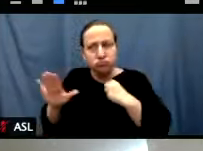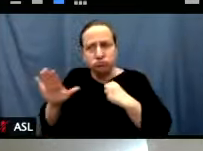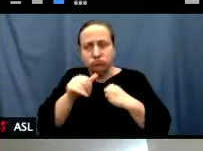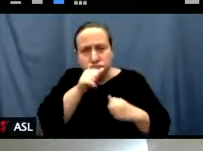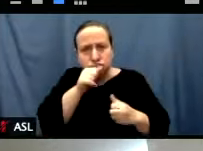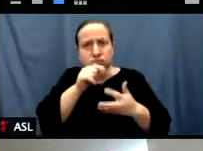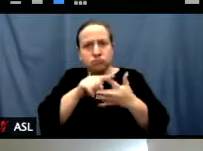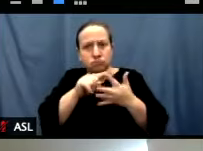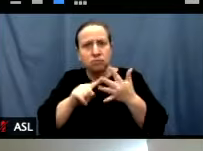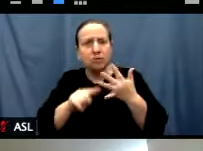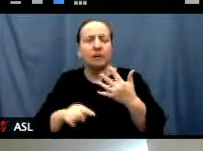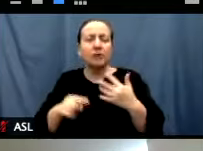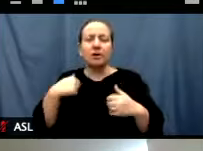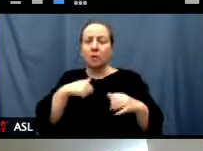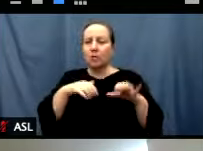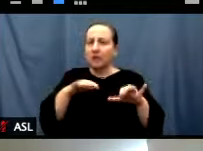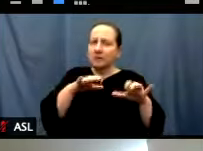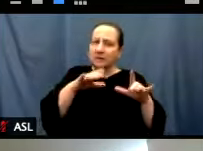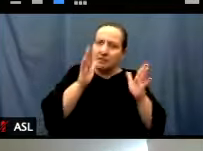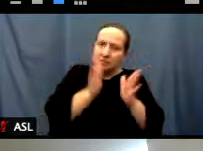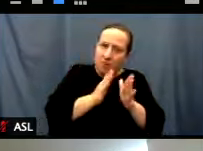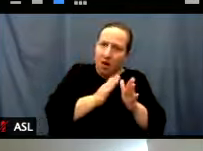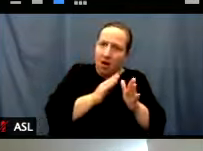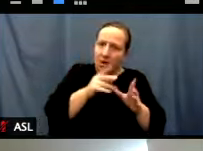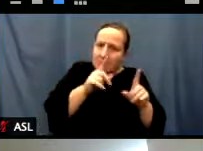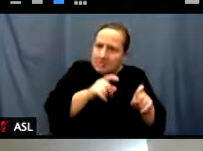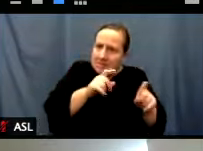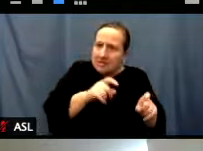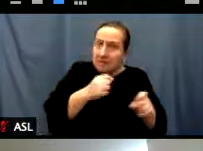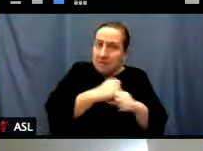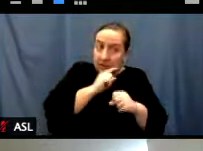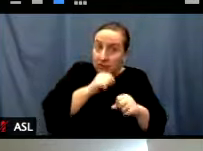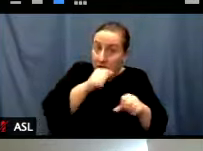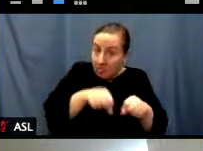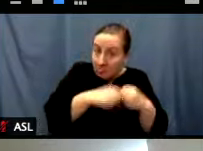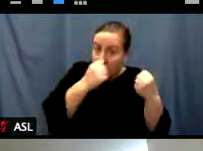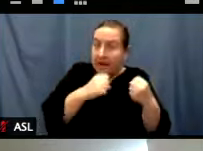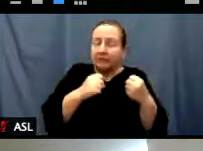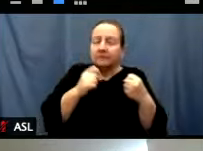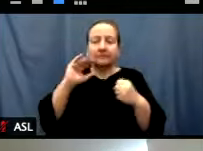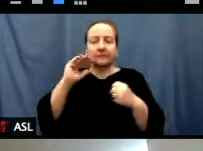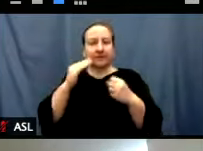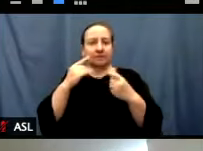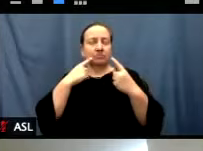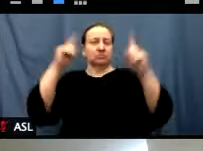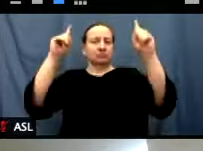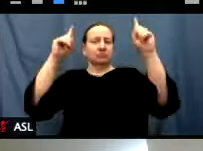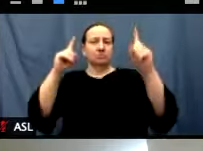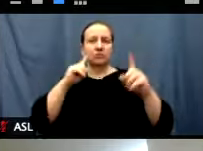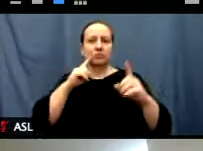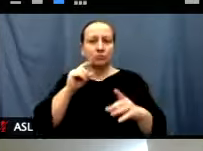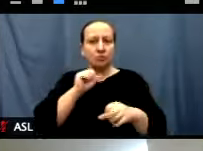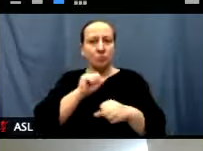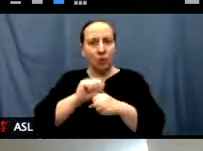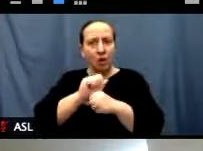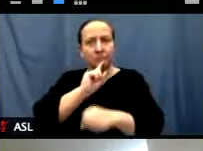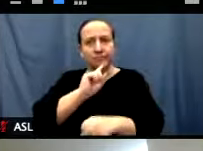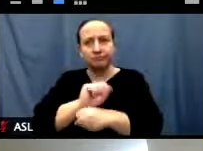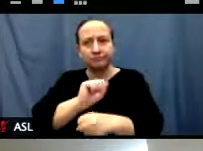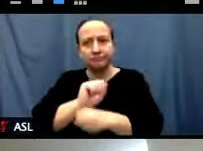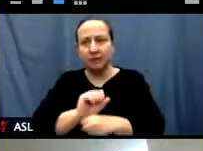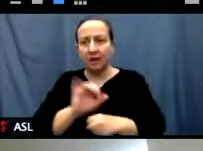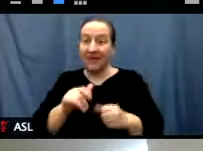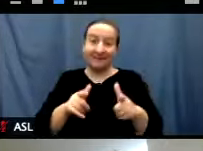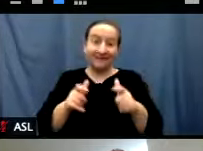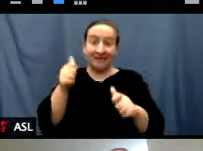small pilots, as you do, to make sure it doesn't break. And then it really is working. So I think that is as fast as we could